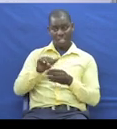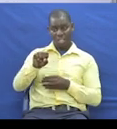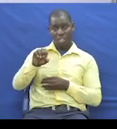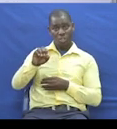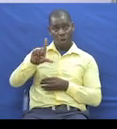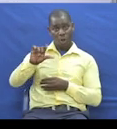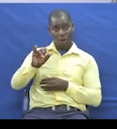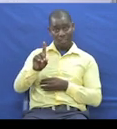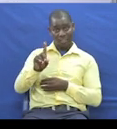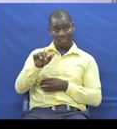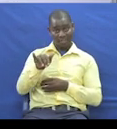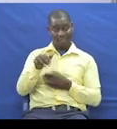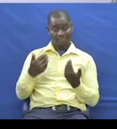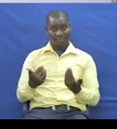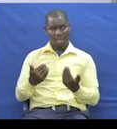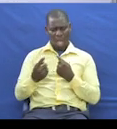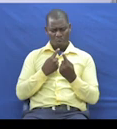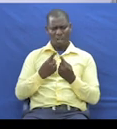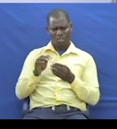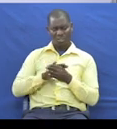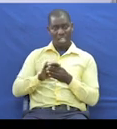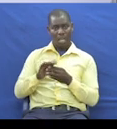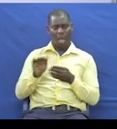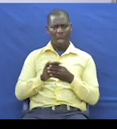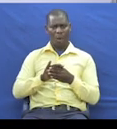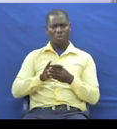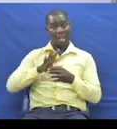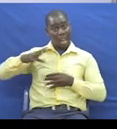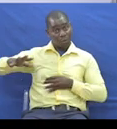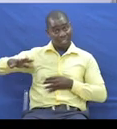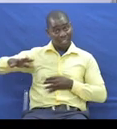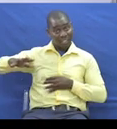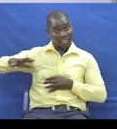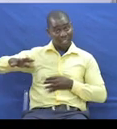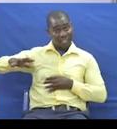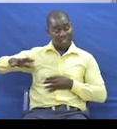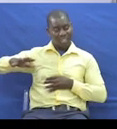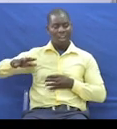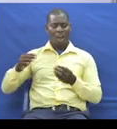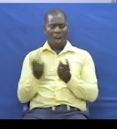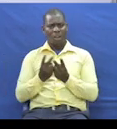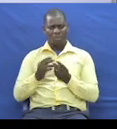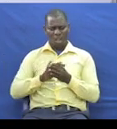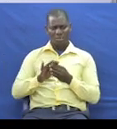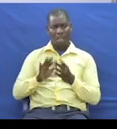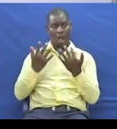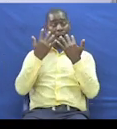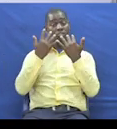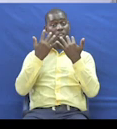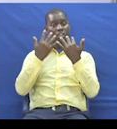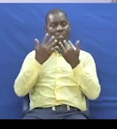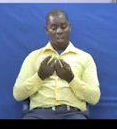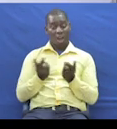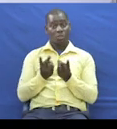atom. If you are saying about liquid, they are also made up with atom. But also, if you are saying about the gaseous, they